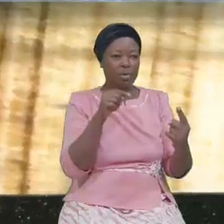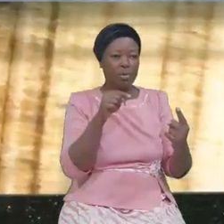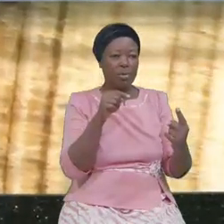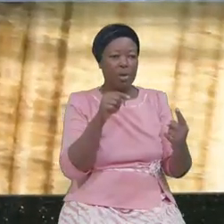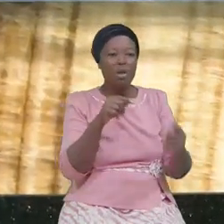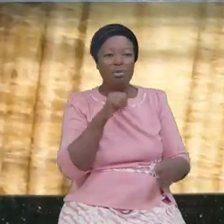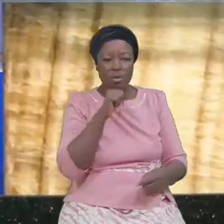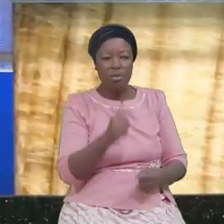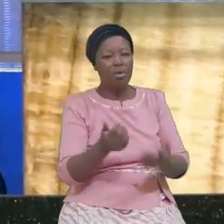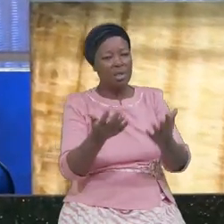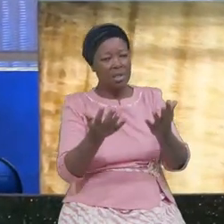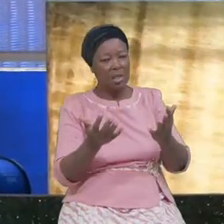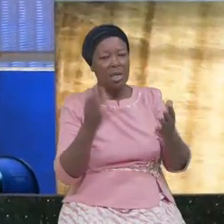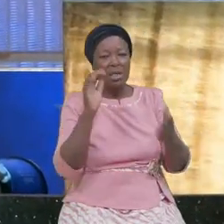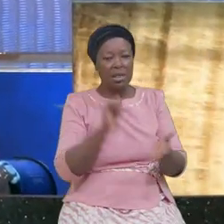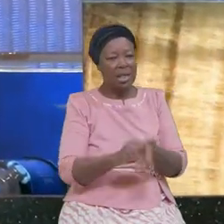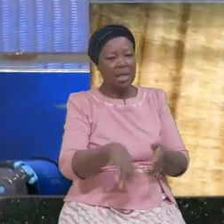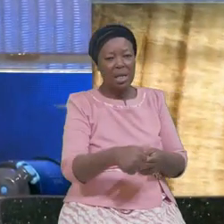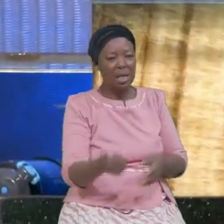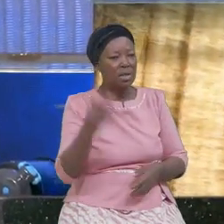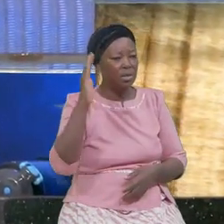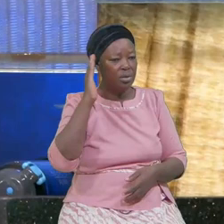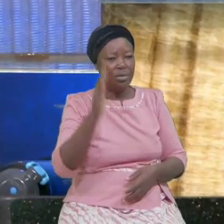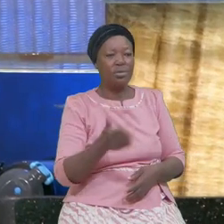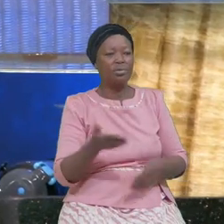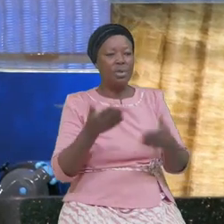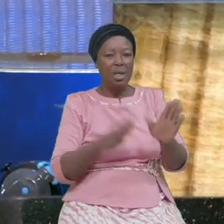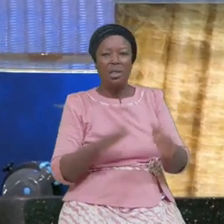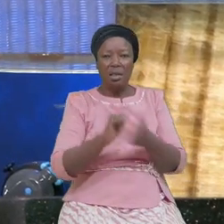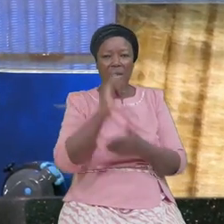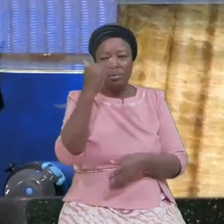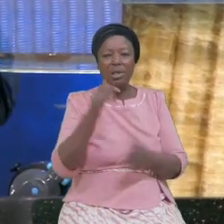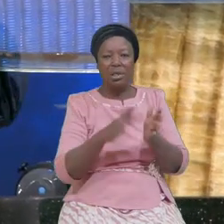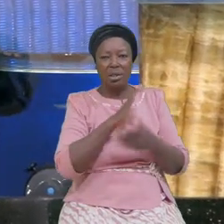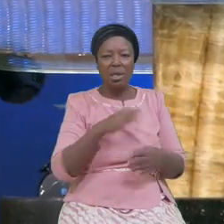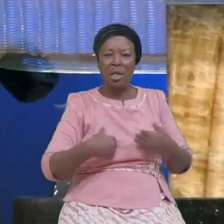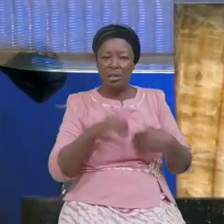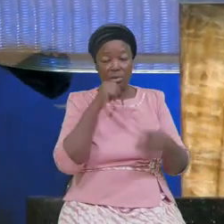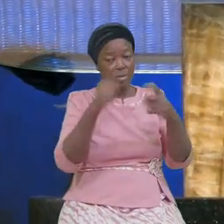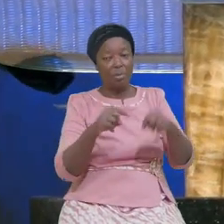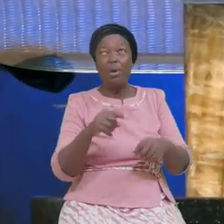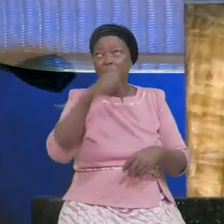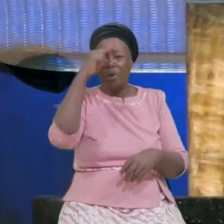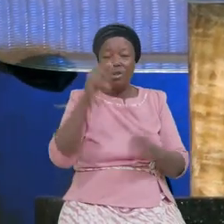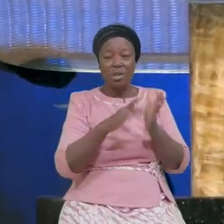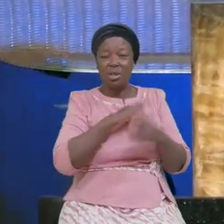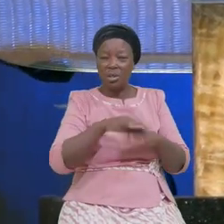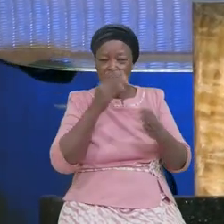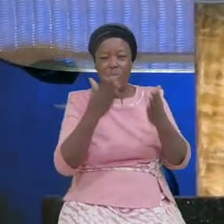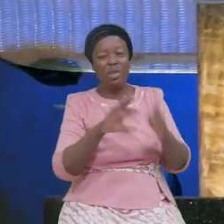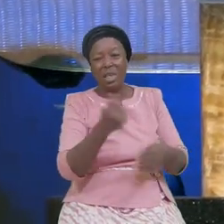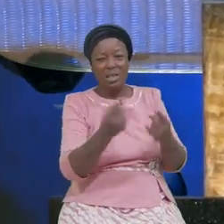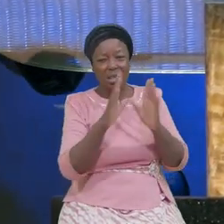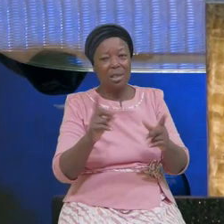not willing that any should perish. That's why Christ has not come. He does not want any sinner to